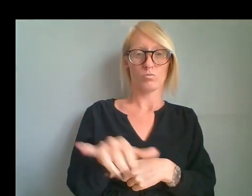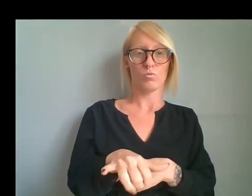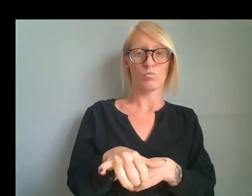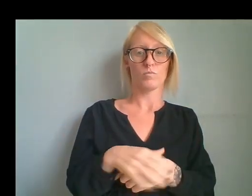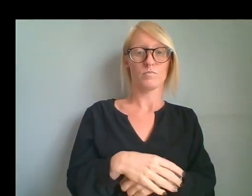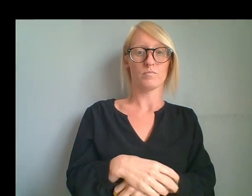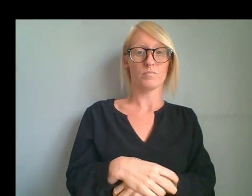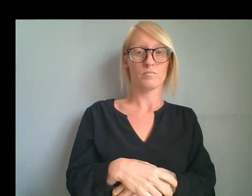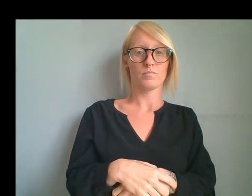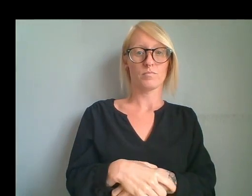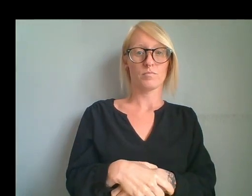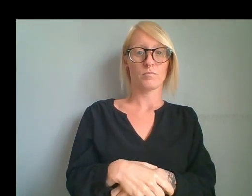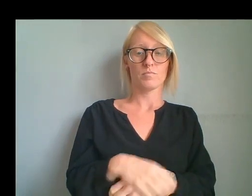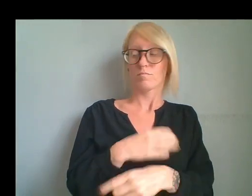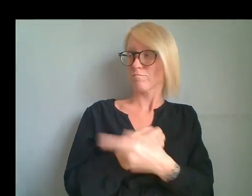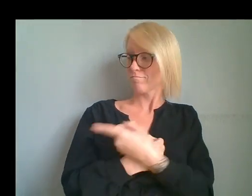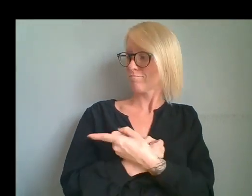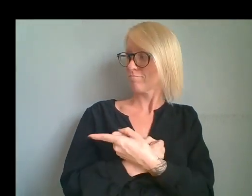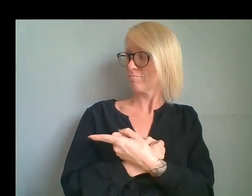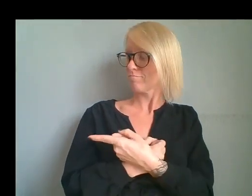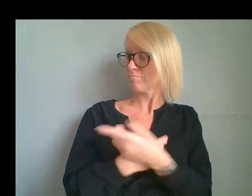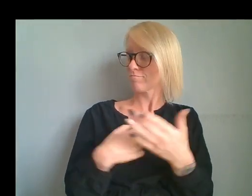Okay, just to show you this is an older